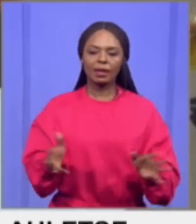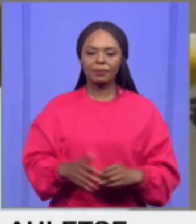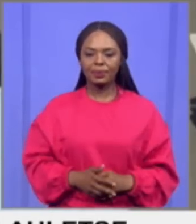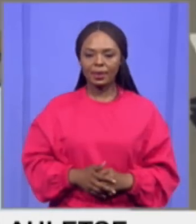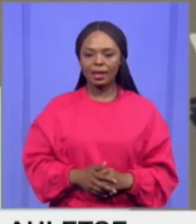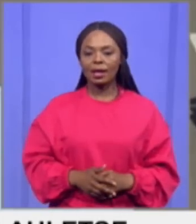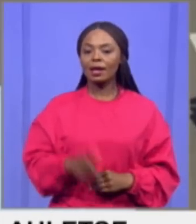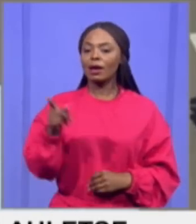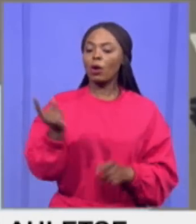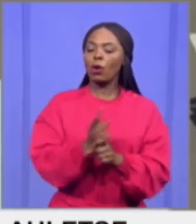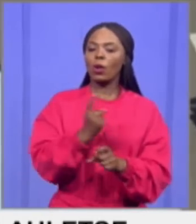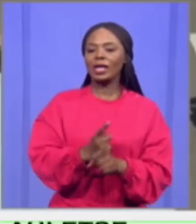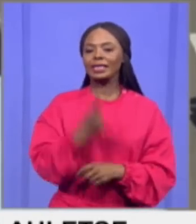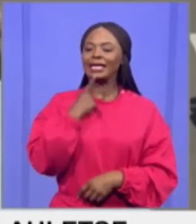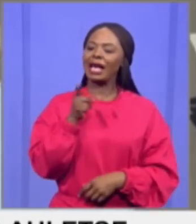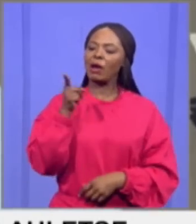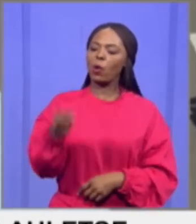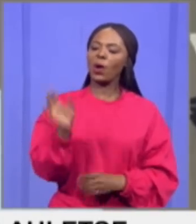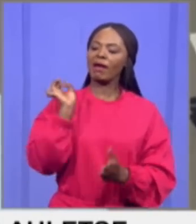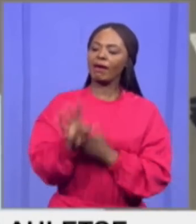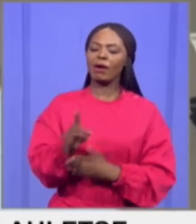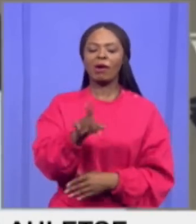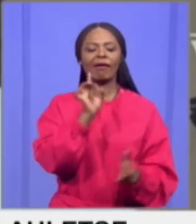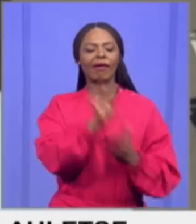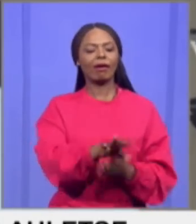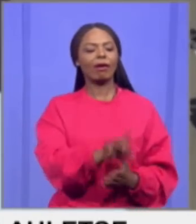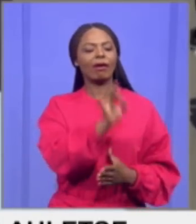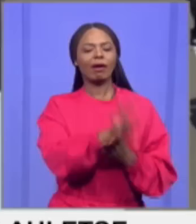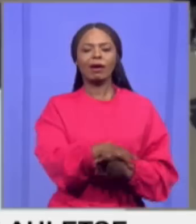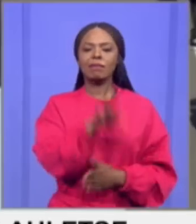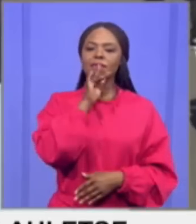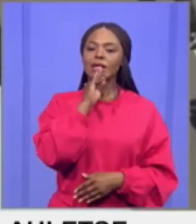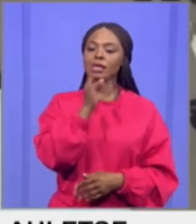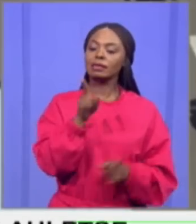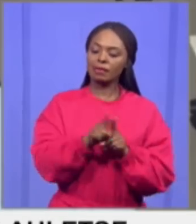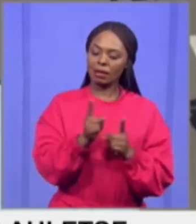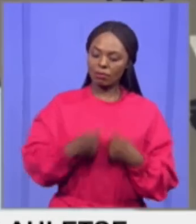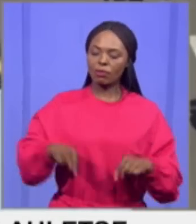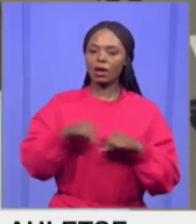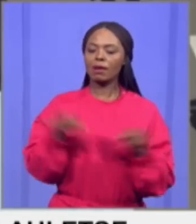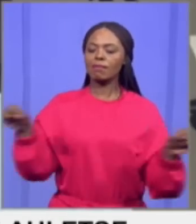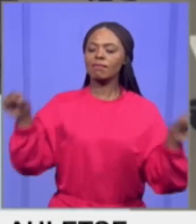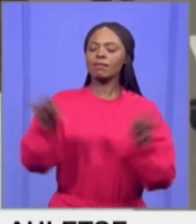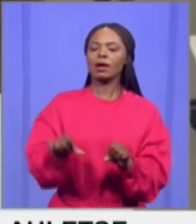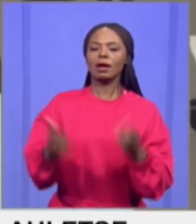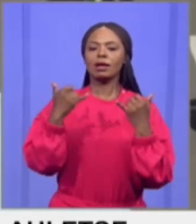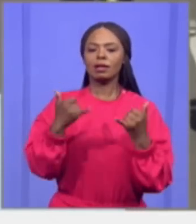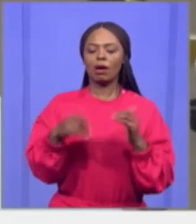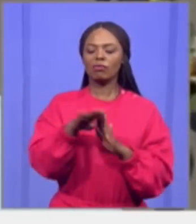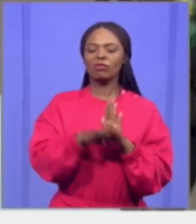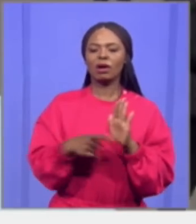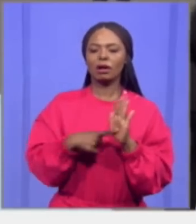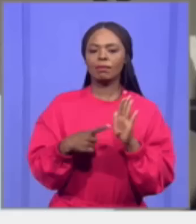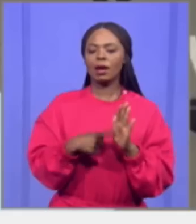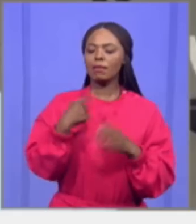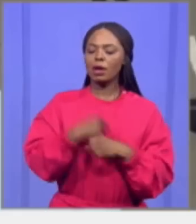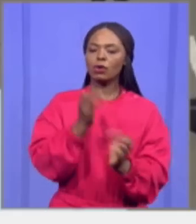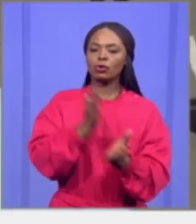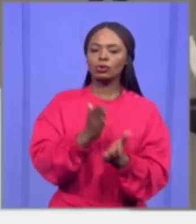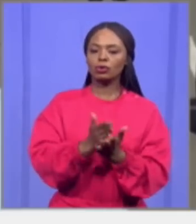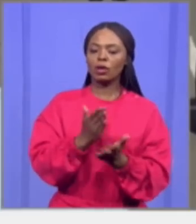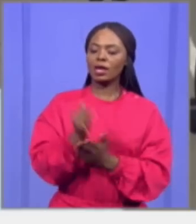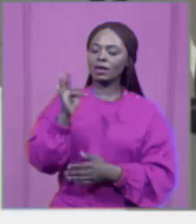tla nna ntse re ora mosutisa hora hore le rena re tshwantse re boele mo lenaneong la rena la maloba la ho netefatsa